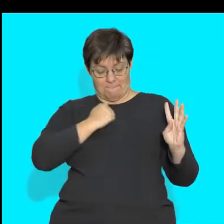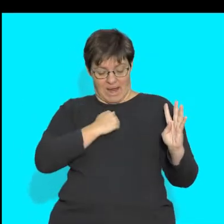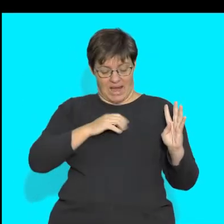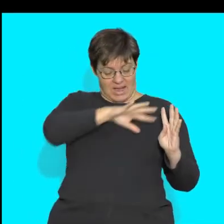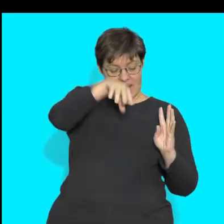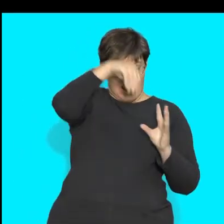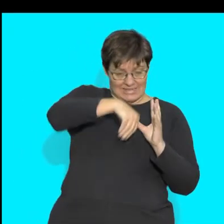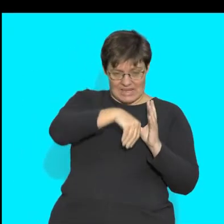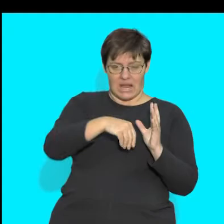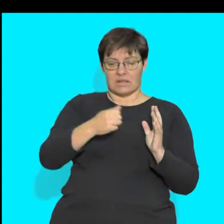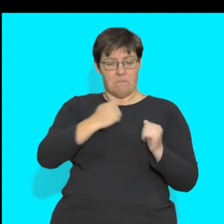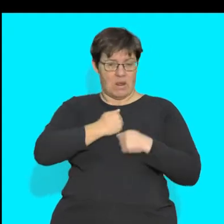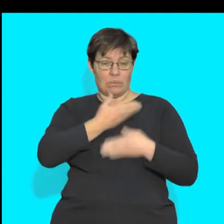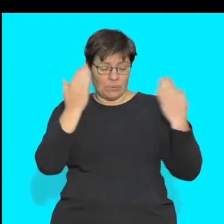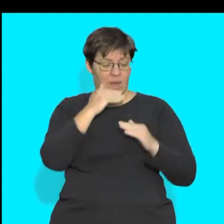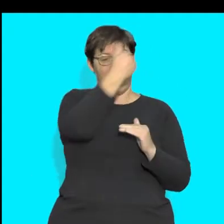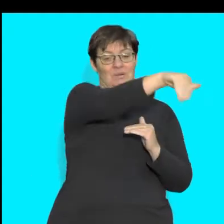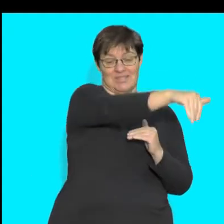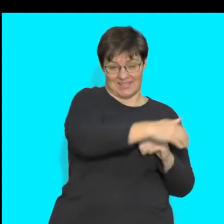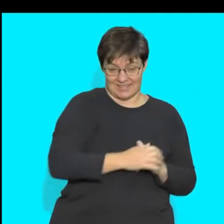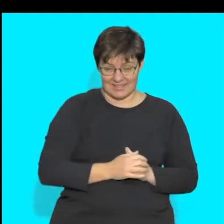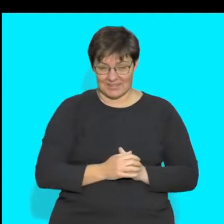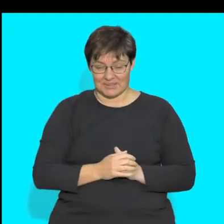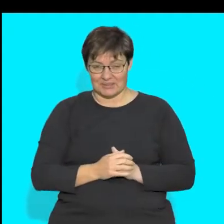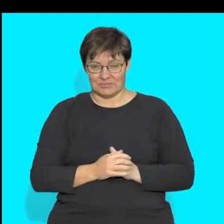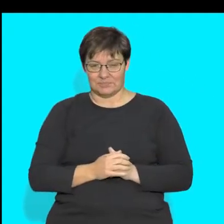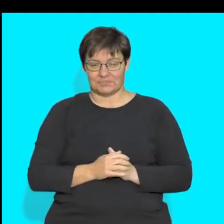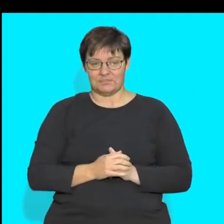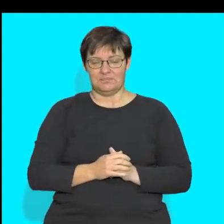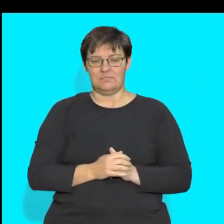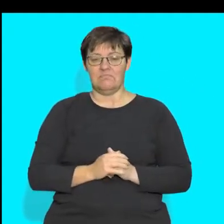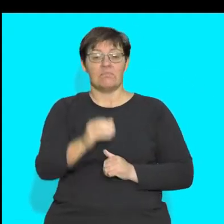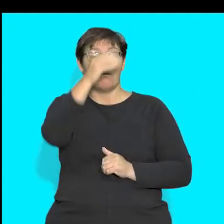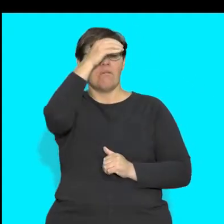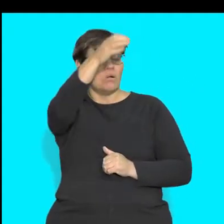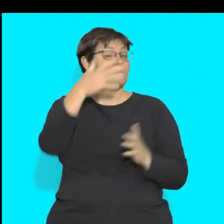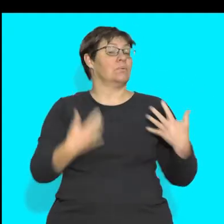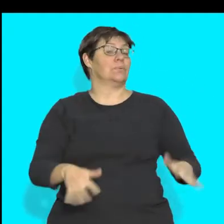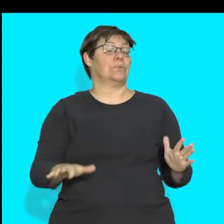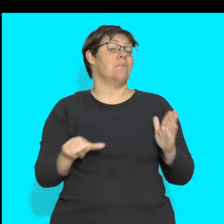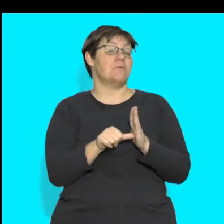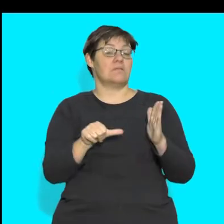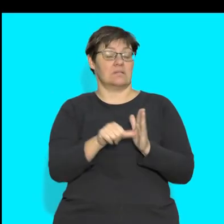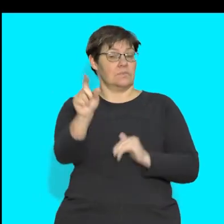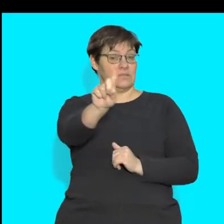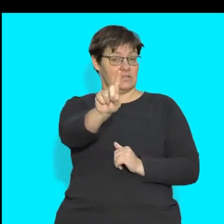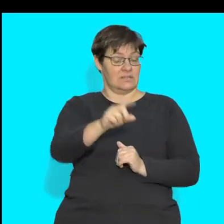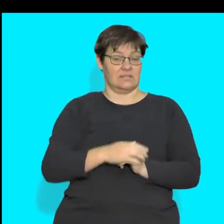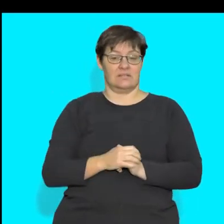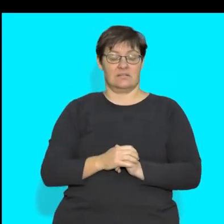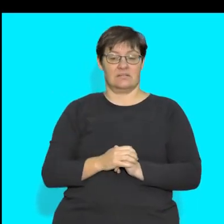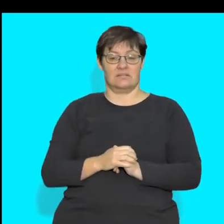might be on the outside. Now, very important concept as well. Guys, it's the